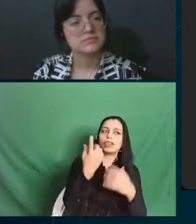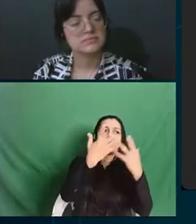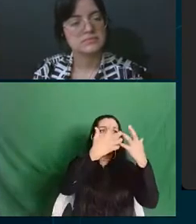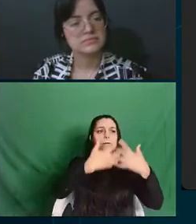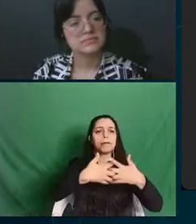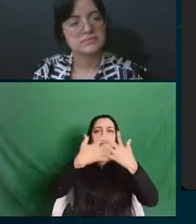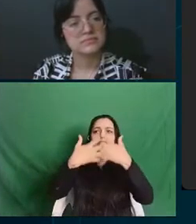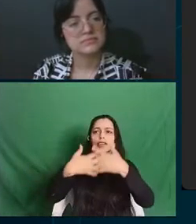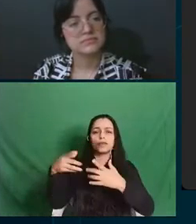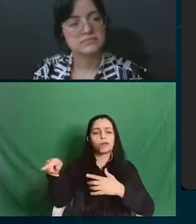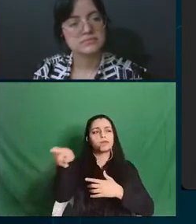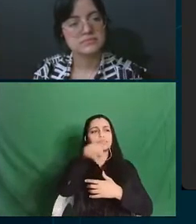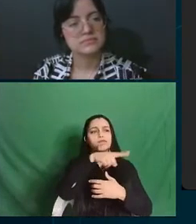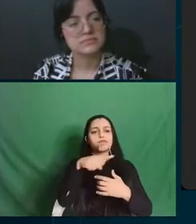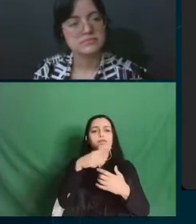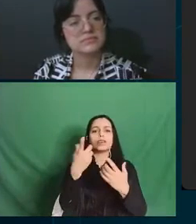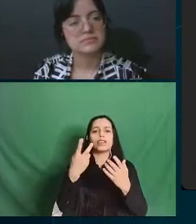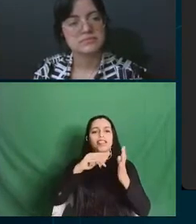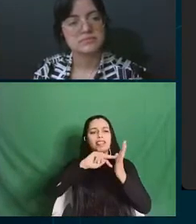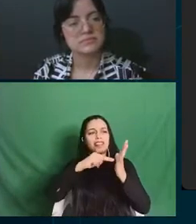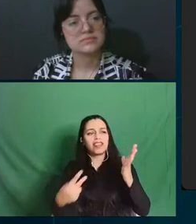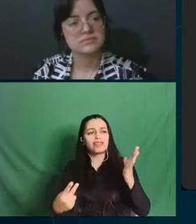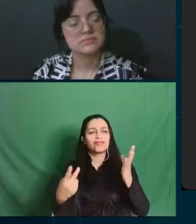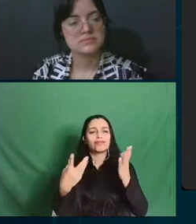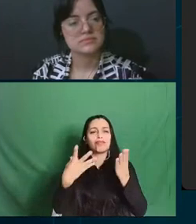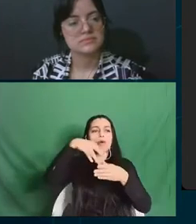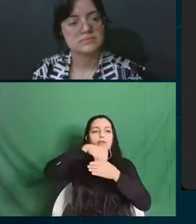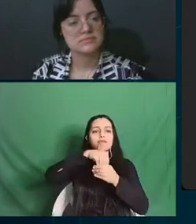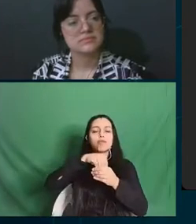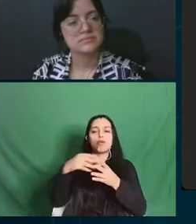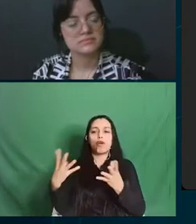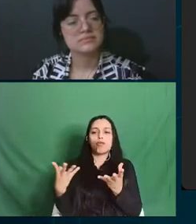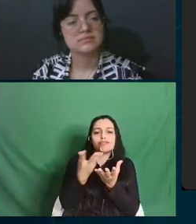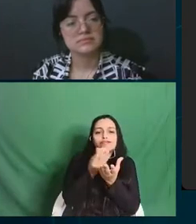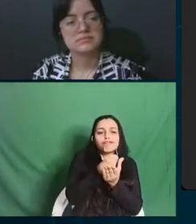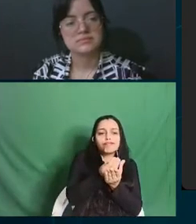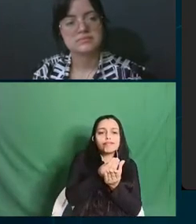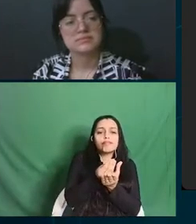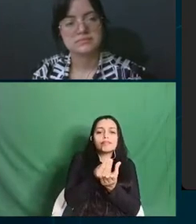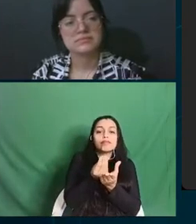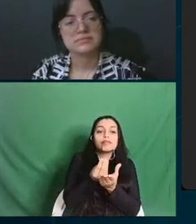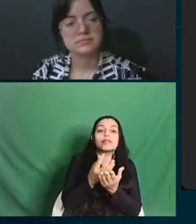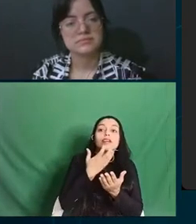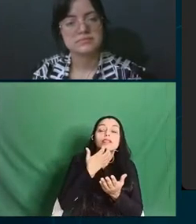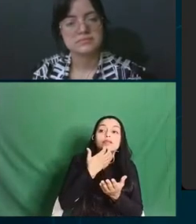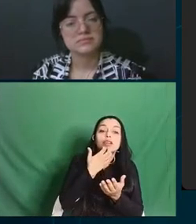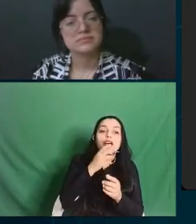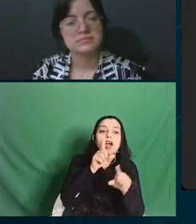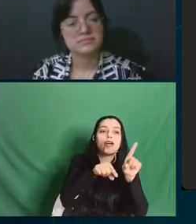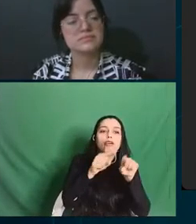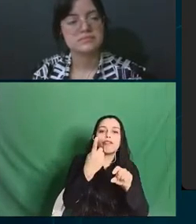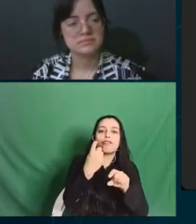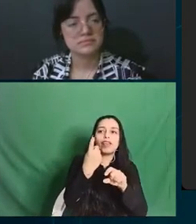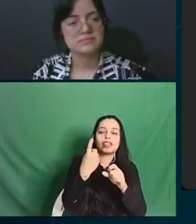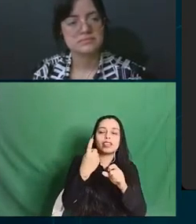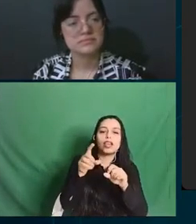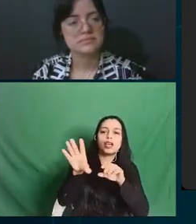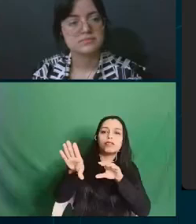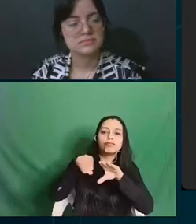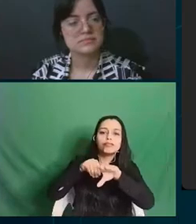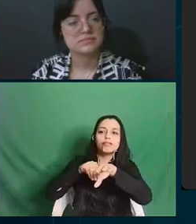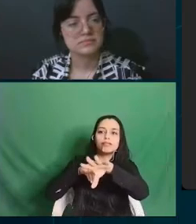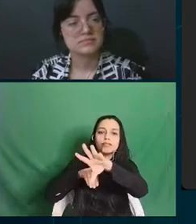handling data, the first thing is to get data. The problem the banks have is that they don't have as much data about